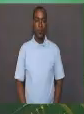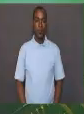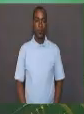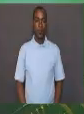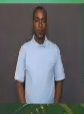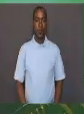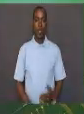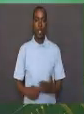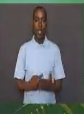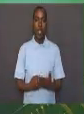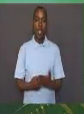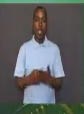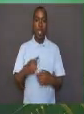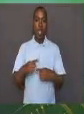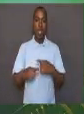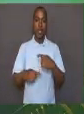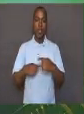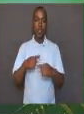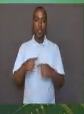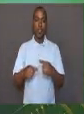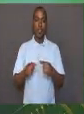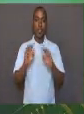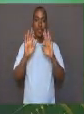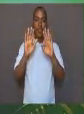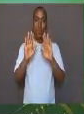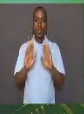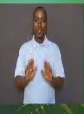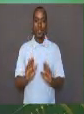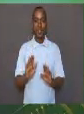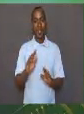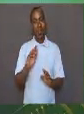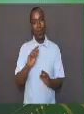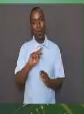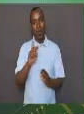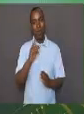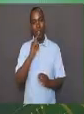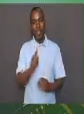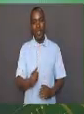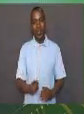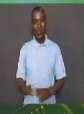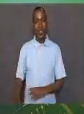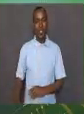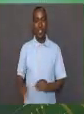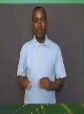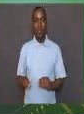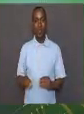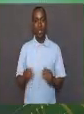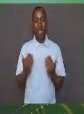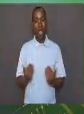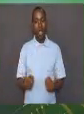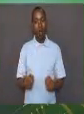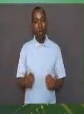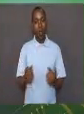This is going to be an exciting class, students. I am ready to begin